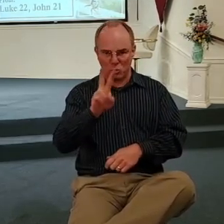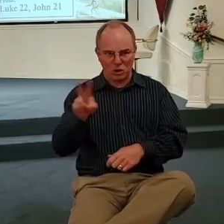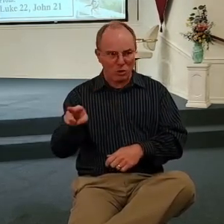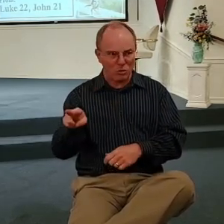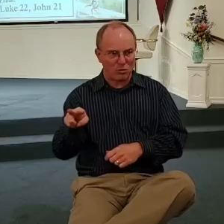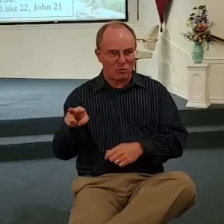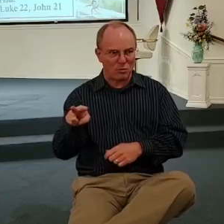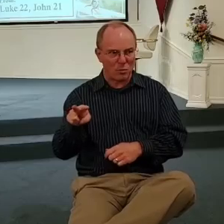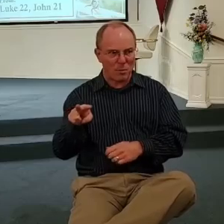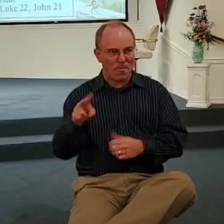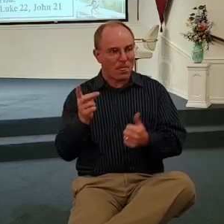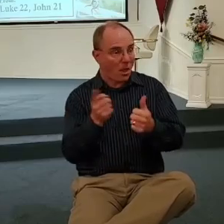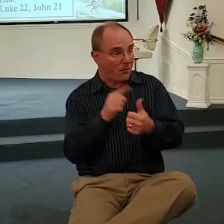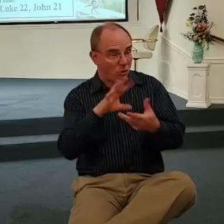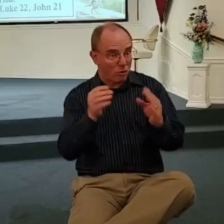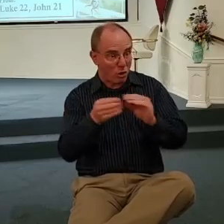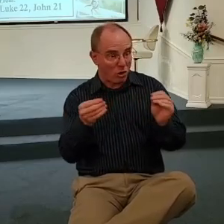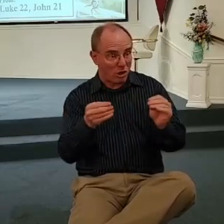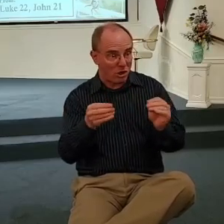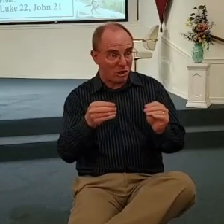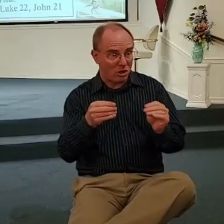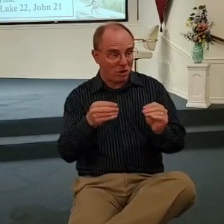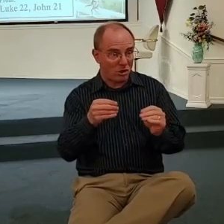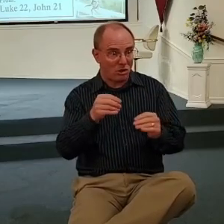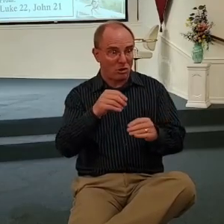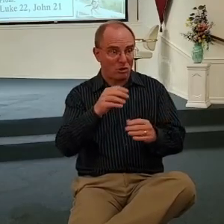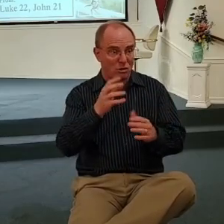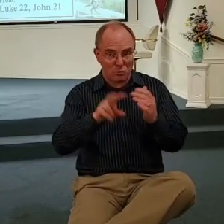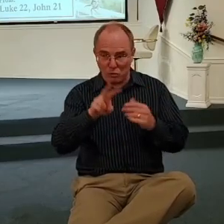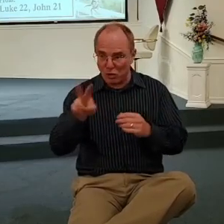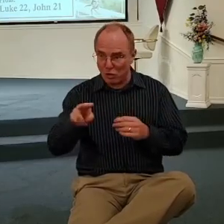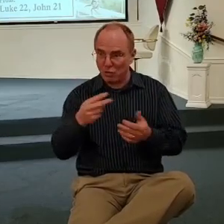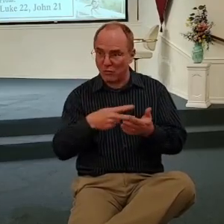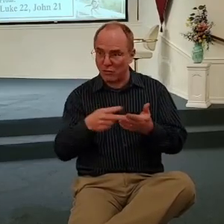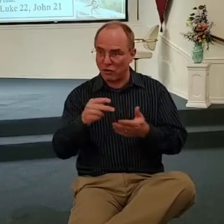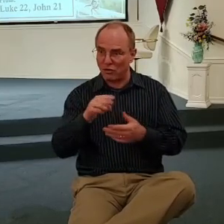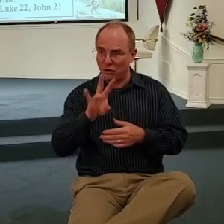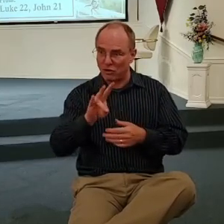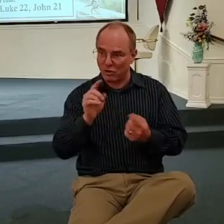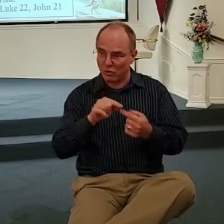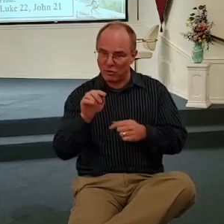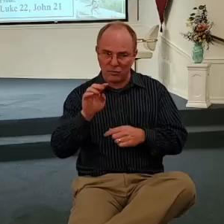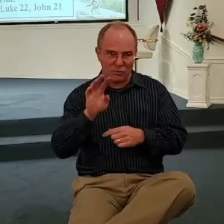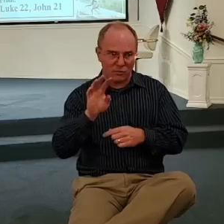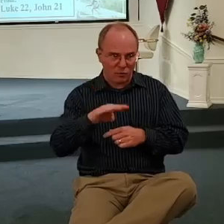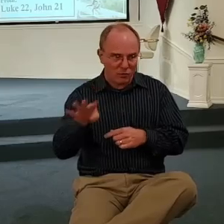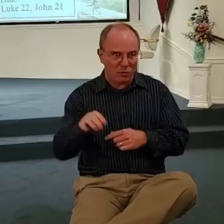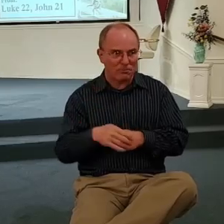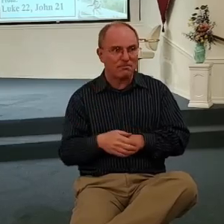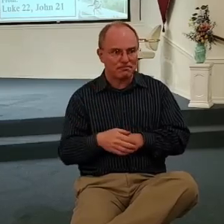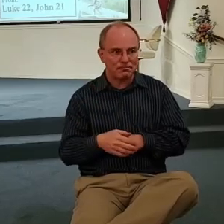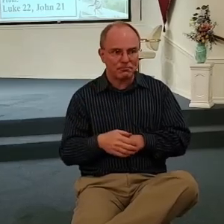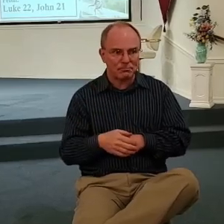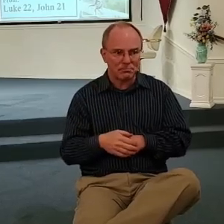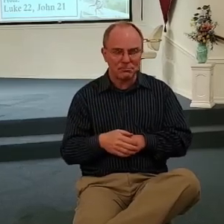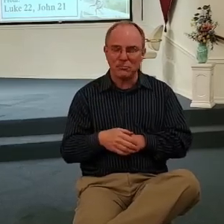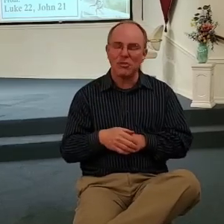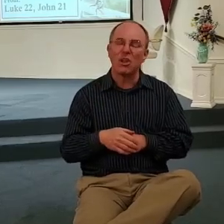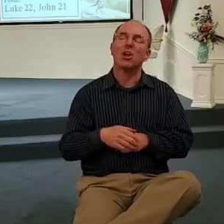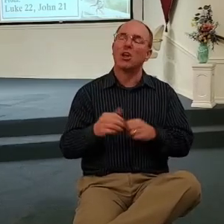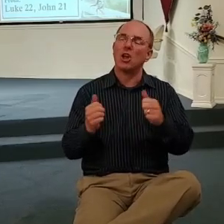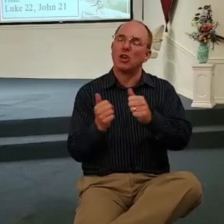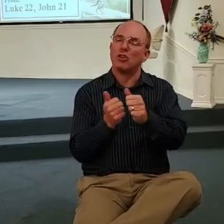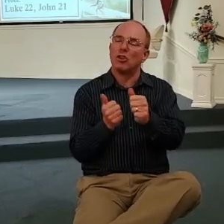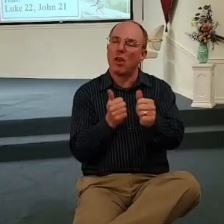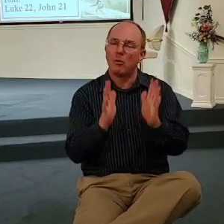in the first story. It's from Luke 22, 7 through 34. The disciples are in the upper room. They're